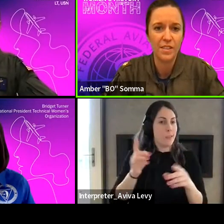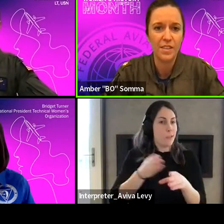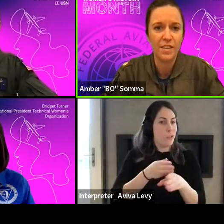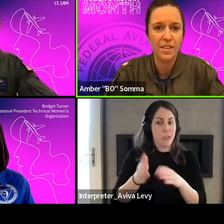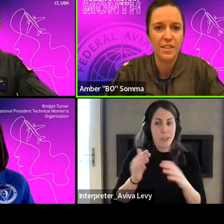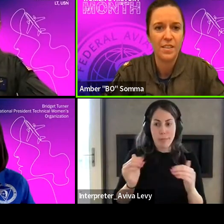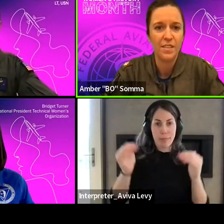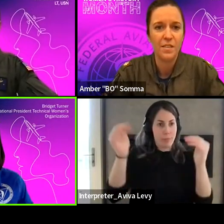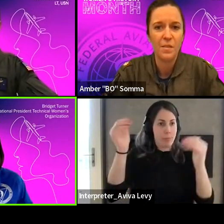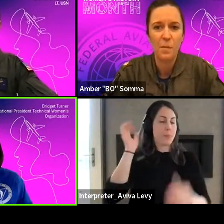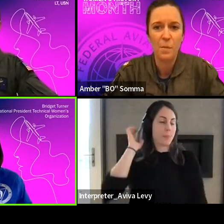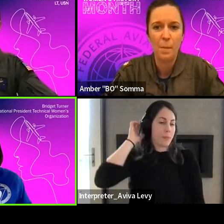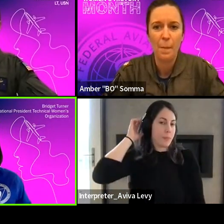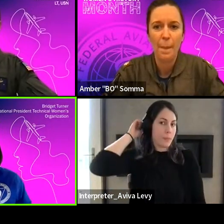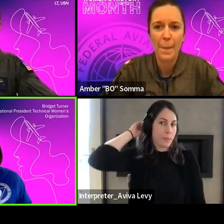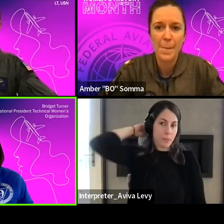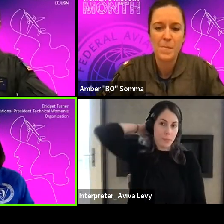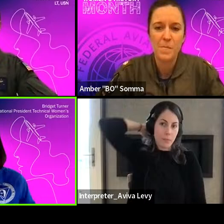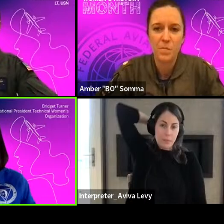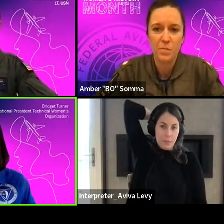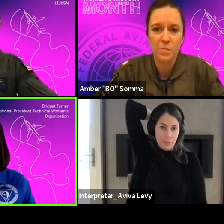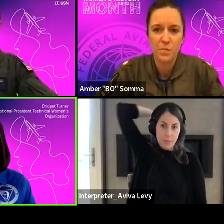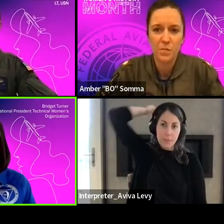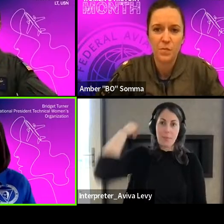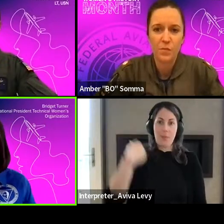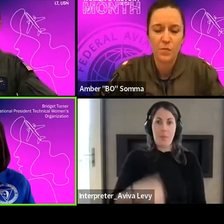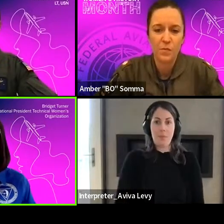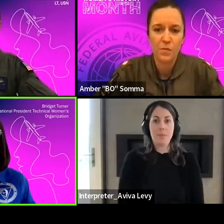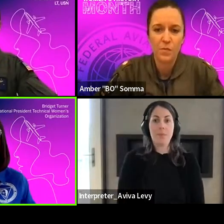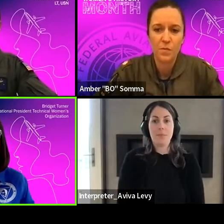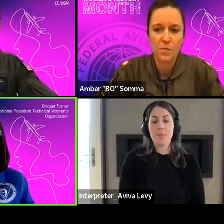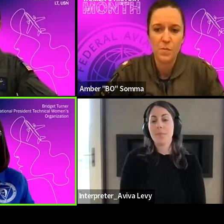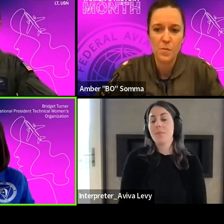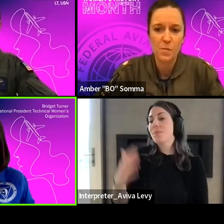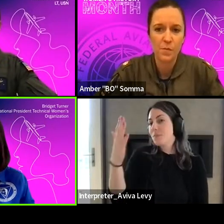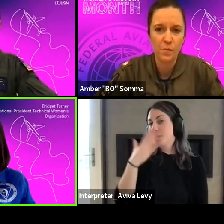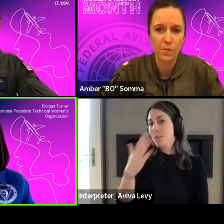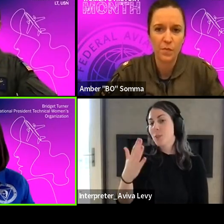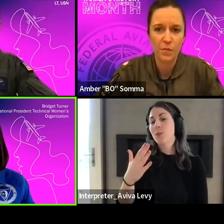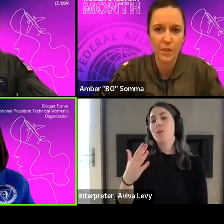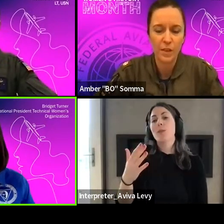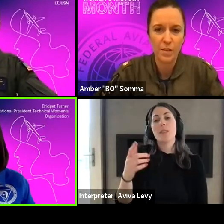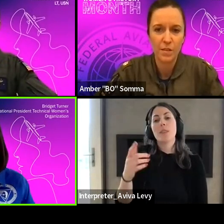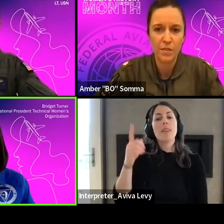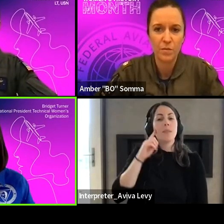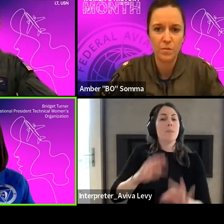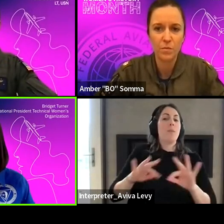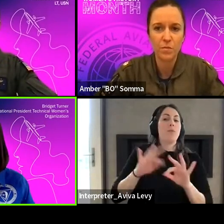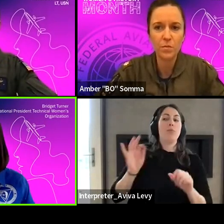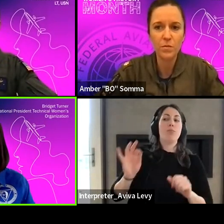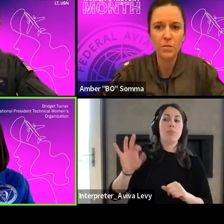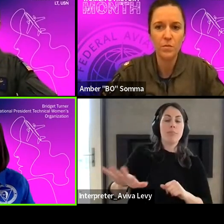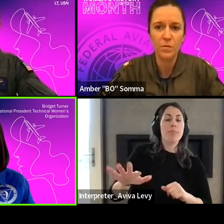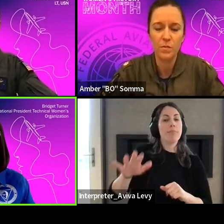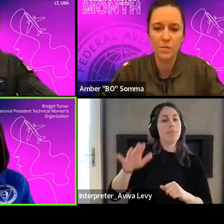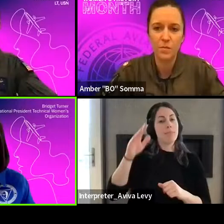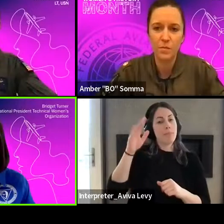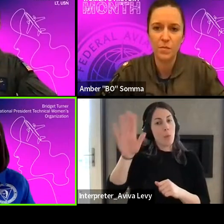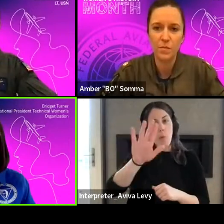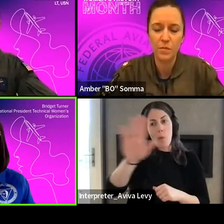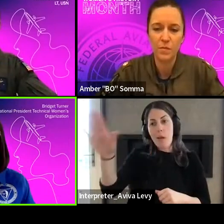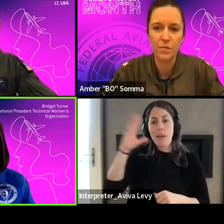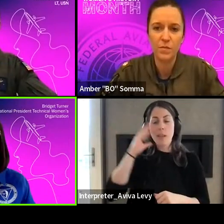options. Thank you for sharing. As I mentioned, we just want to make sure we share that information, find out your experience, because we